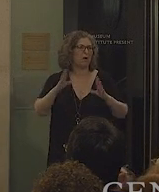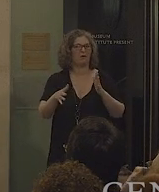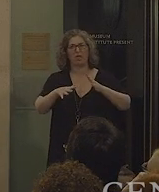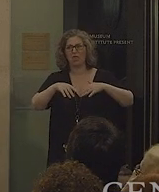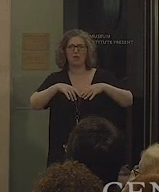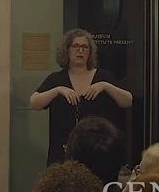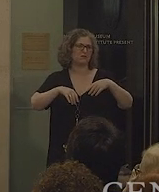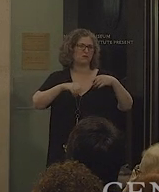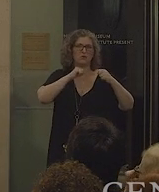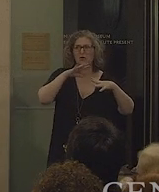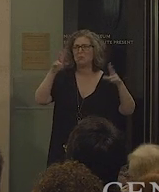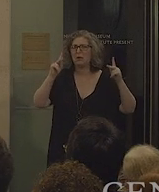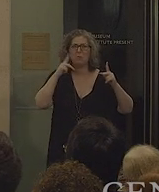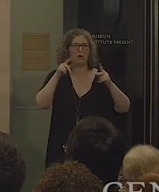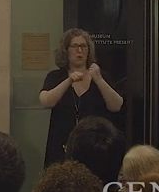of all the ills.